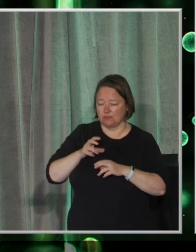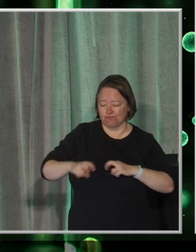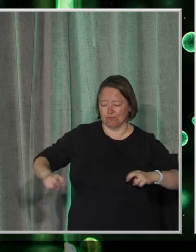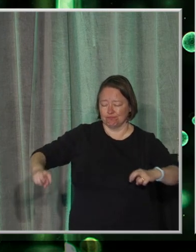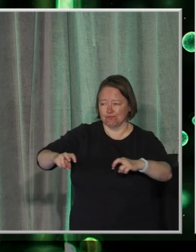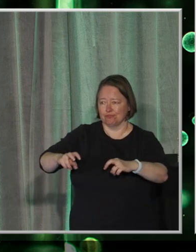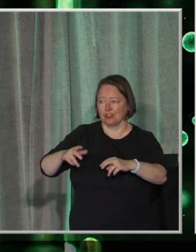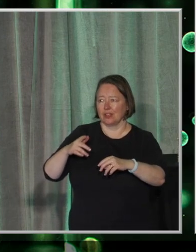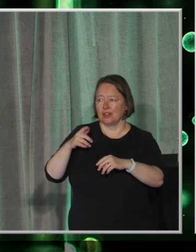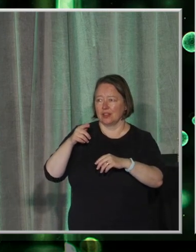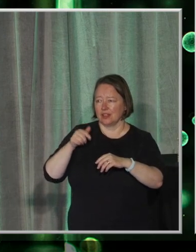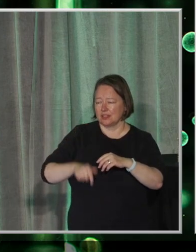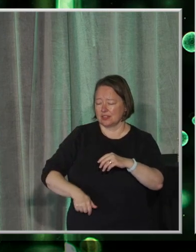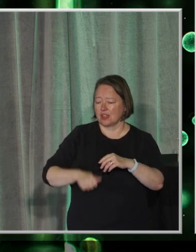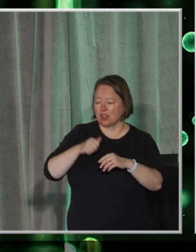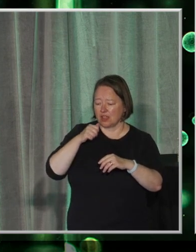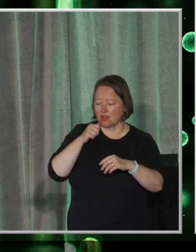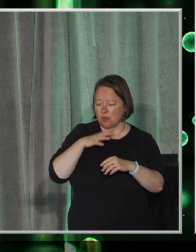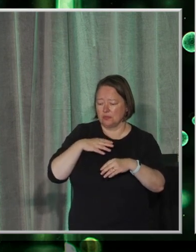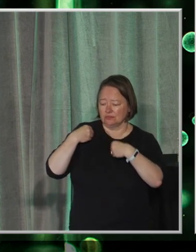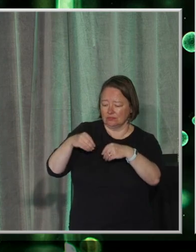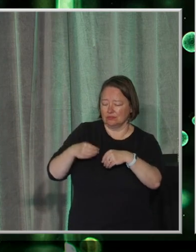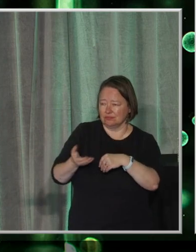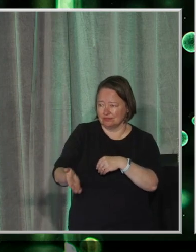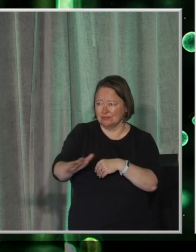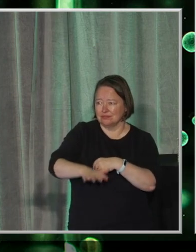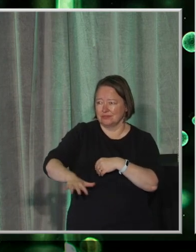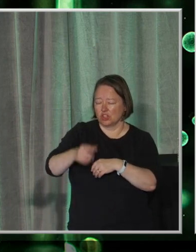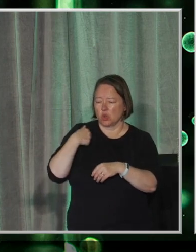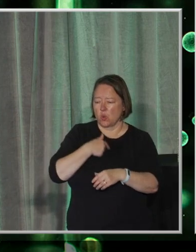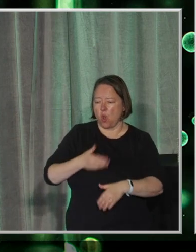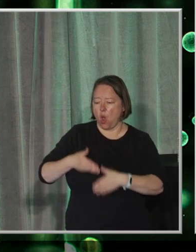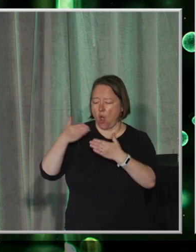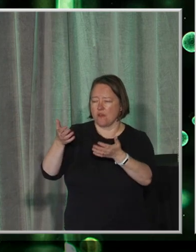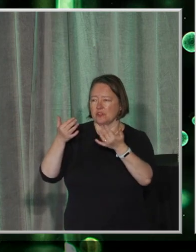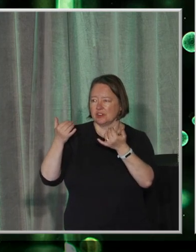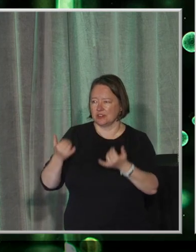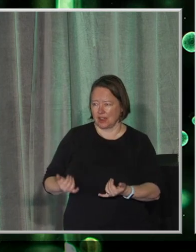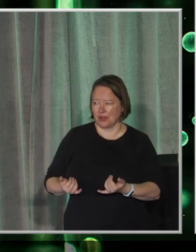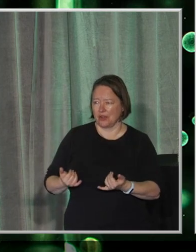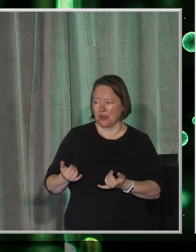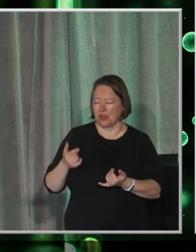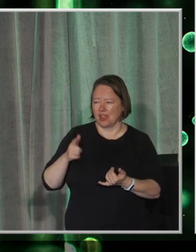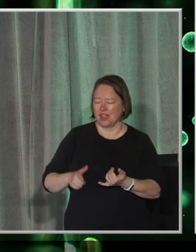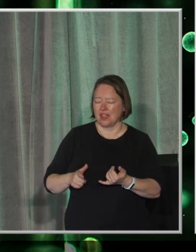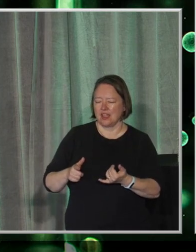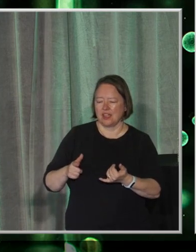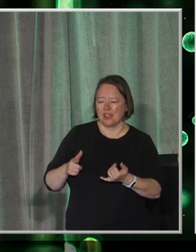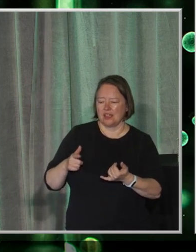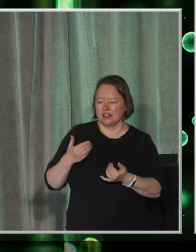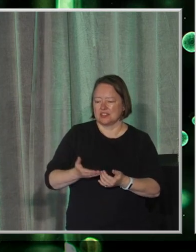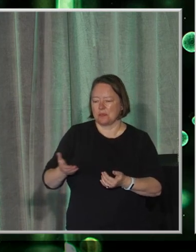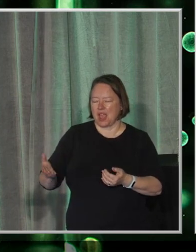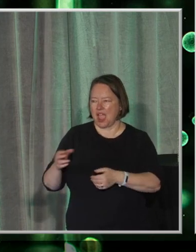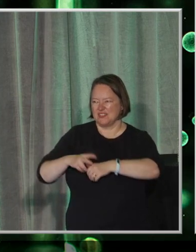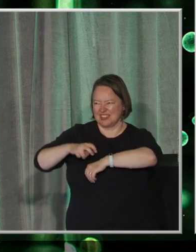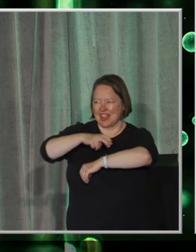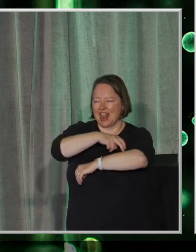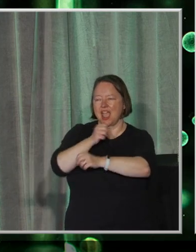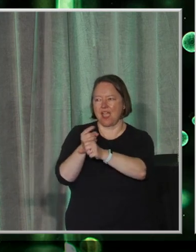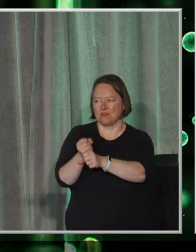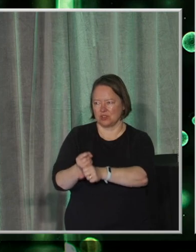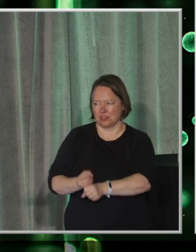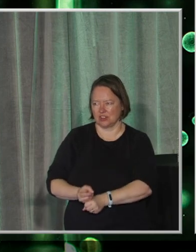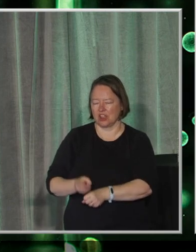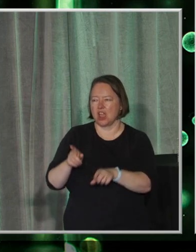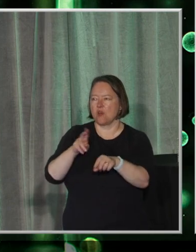based their lives in selling Senene. So actually, we'll be offering now to them a completely supply of Senene annually. And of